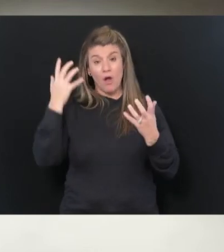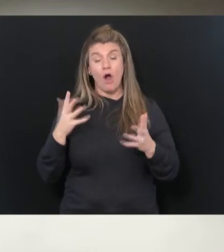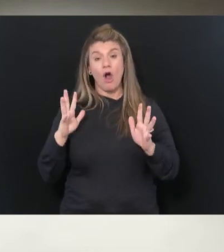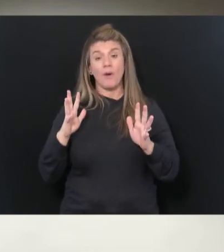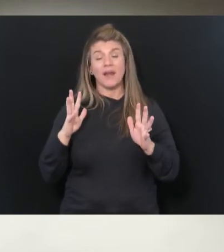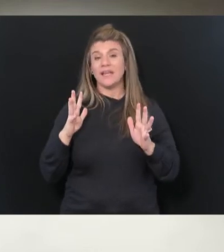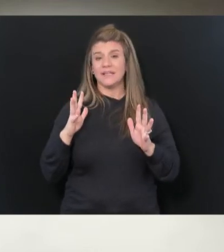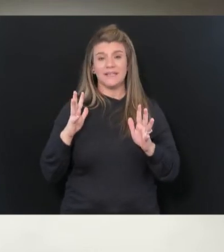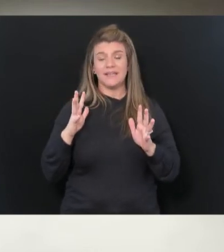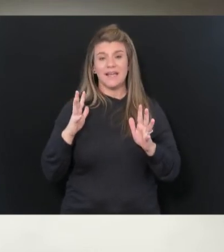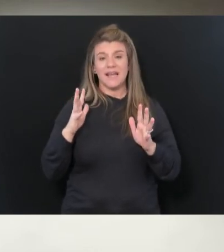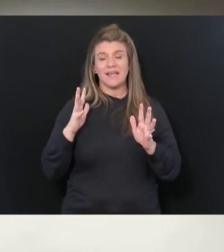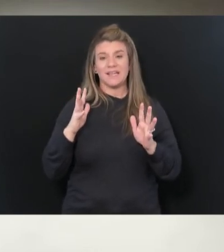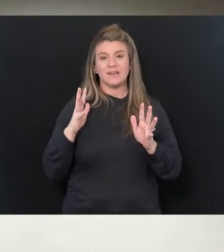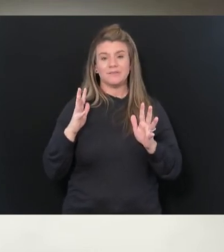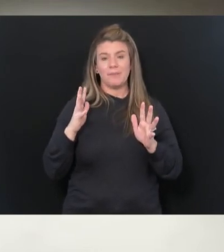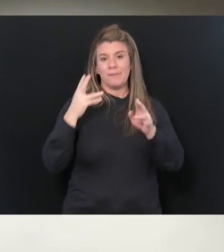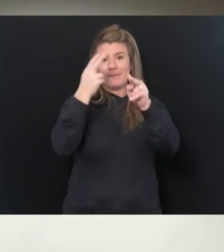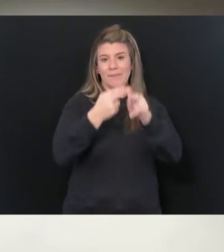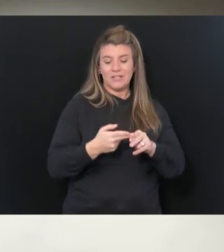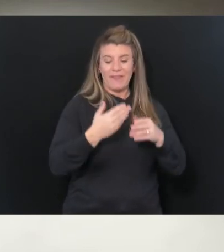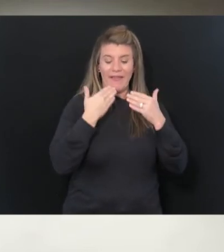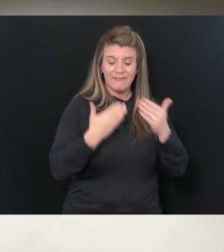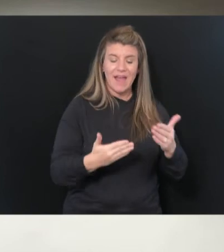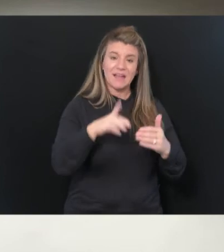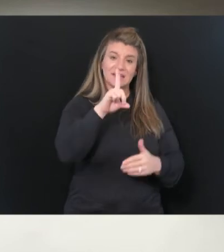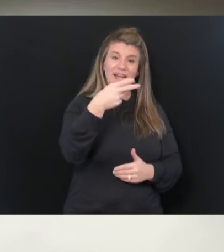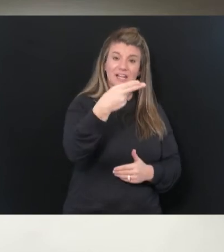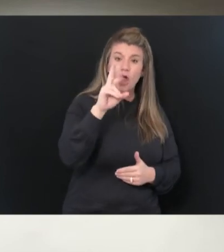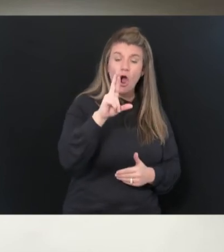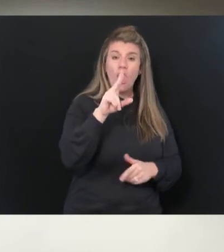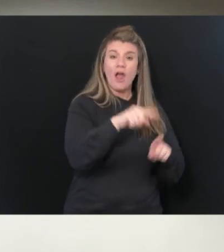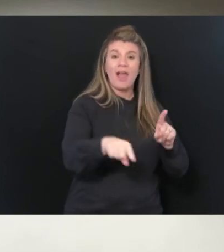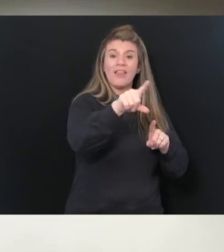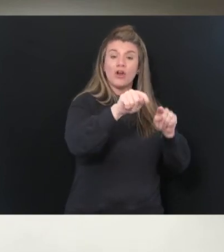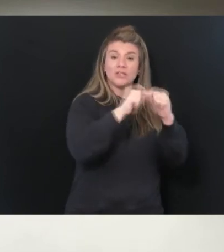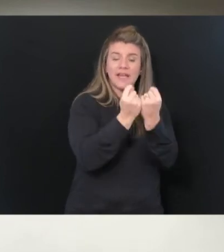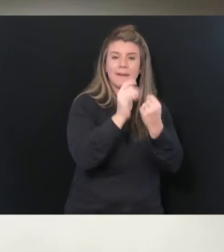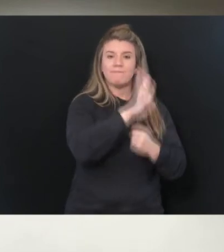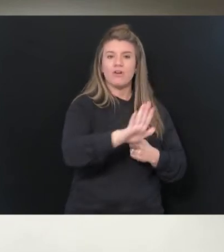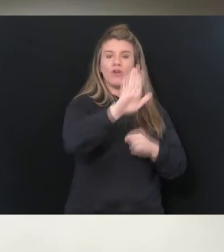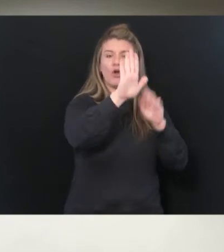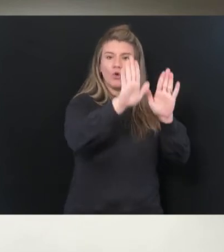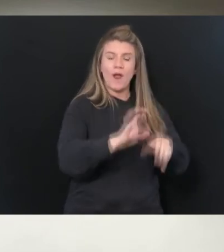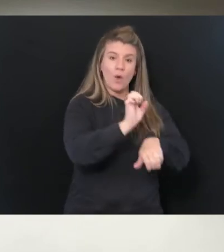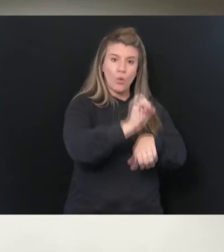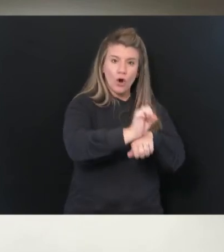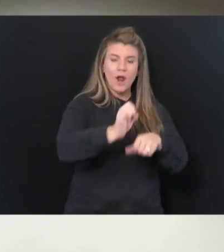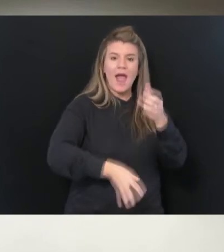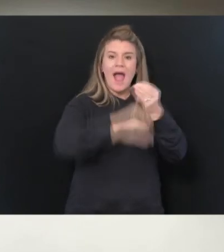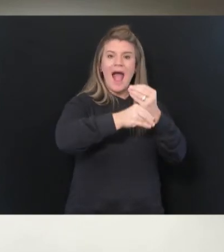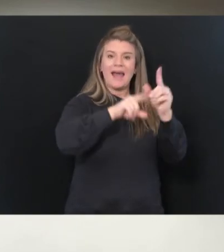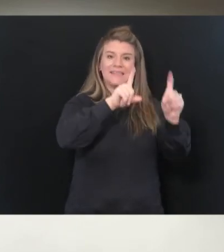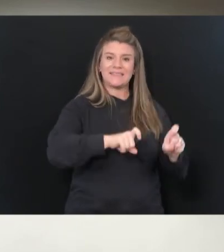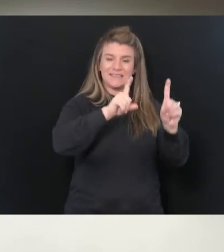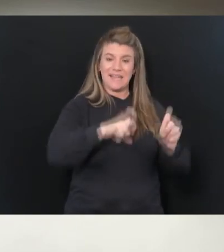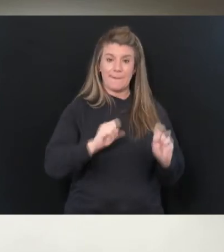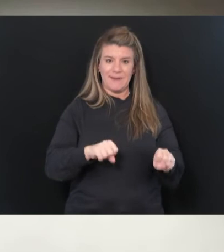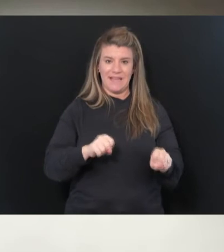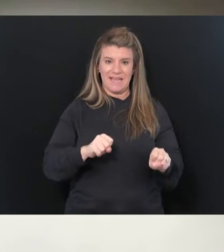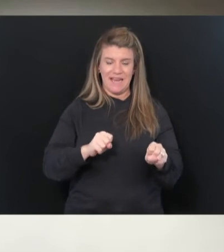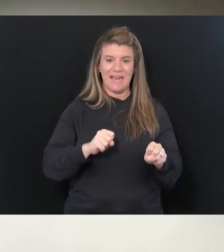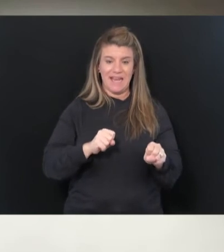Marsh talked about earlier and thank the DHHR team for the great work in adding testing capacity,